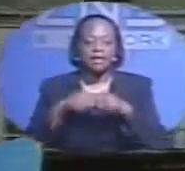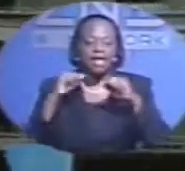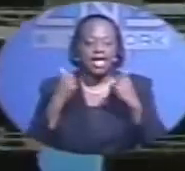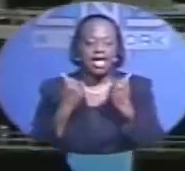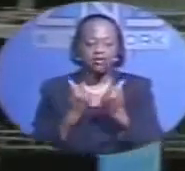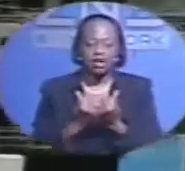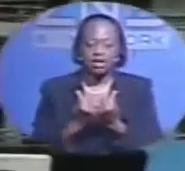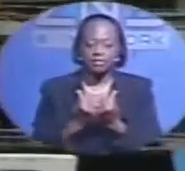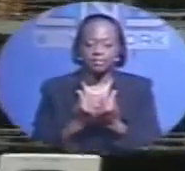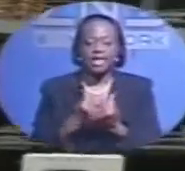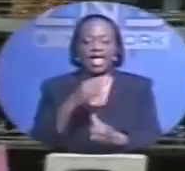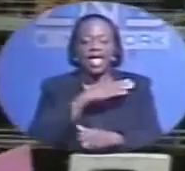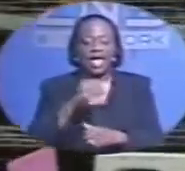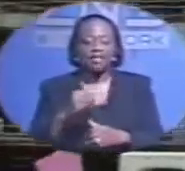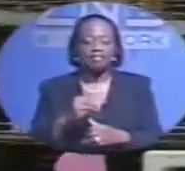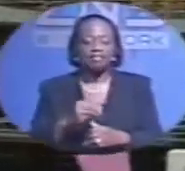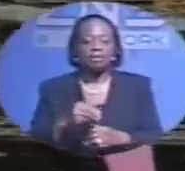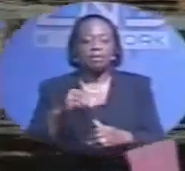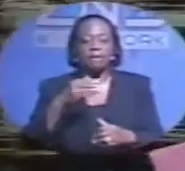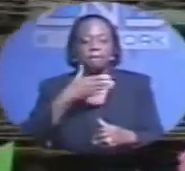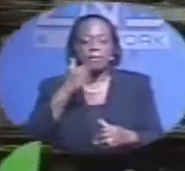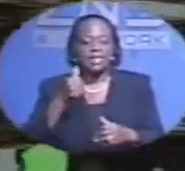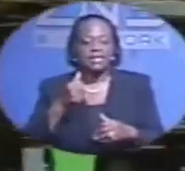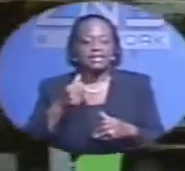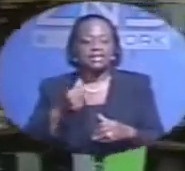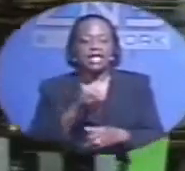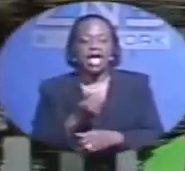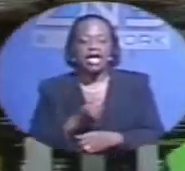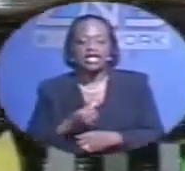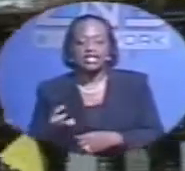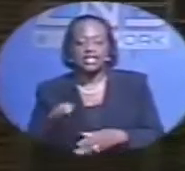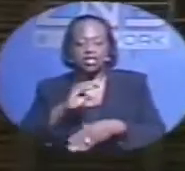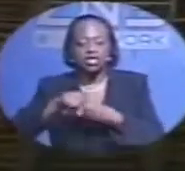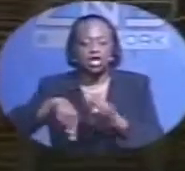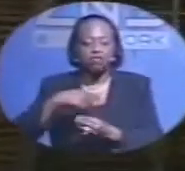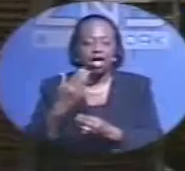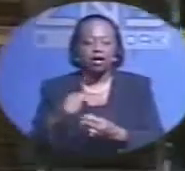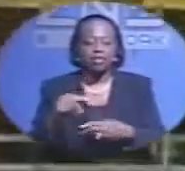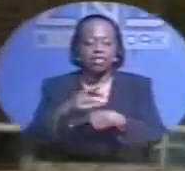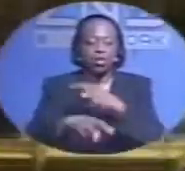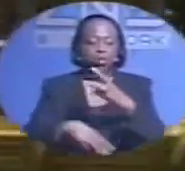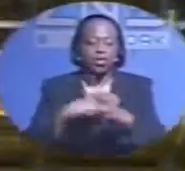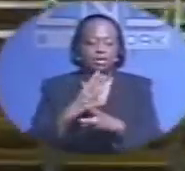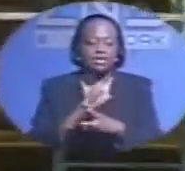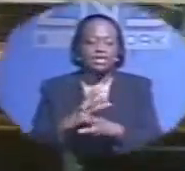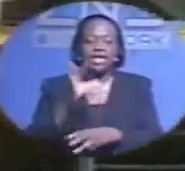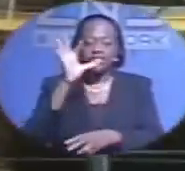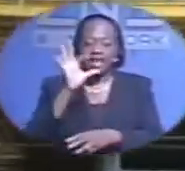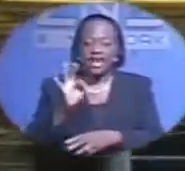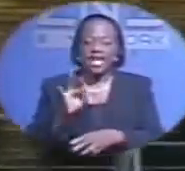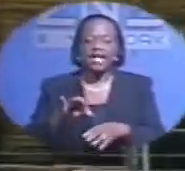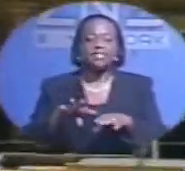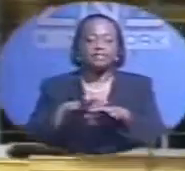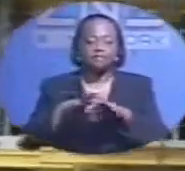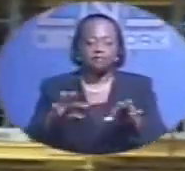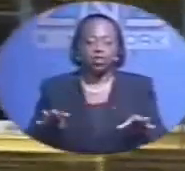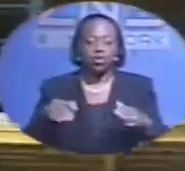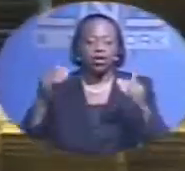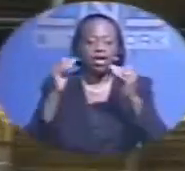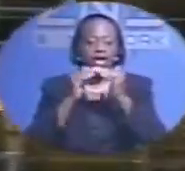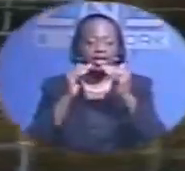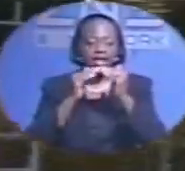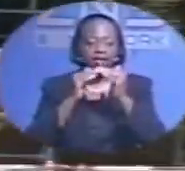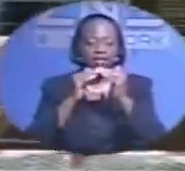most sophisticated casinos around the world. Reaching 100 feet in elevation, the 9th floor level demonstrates meaningful and